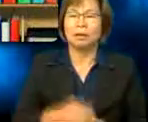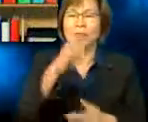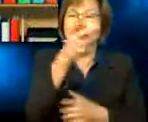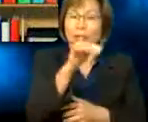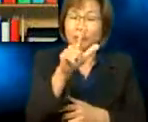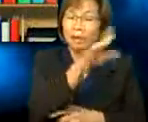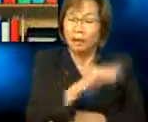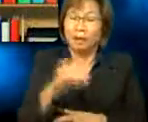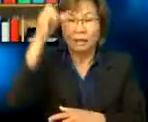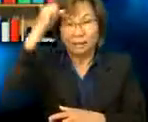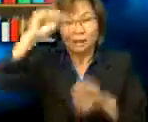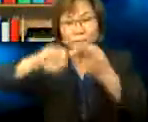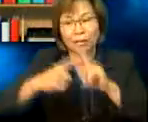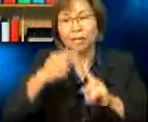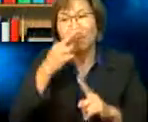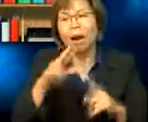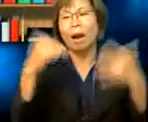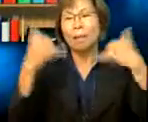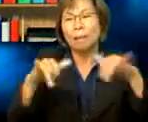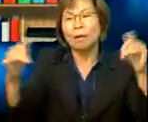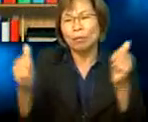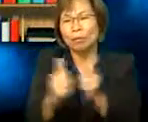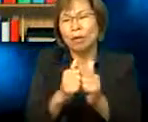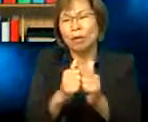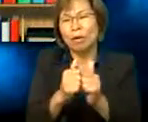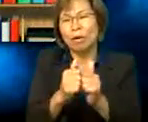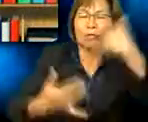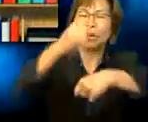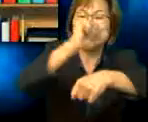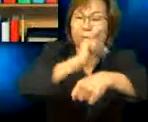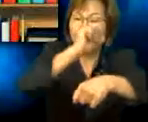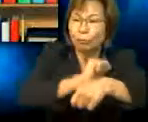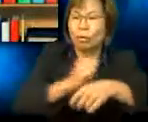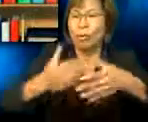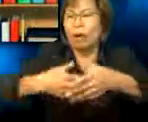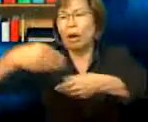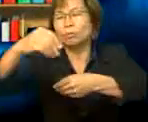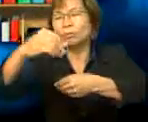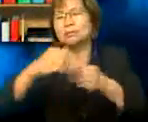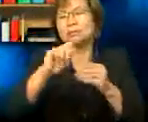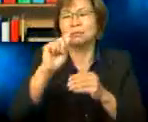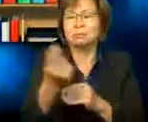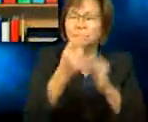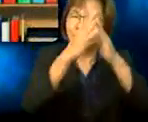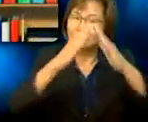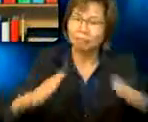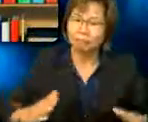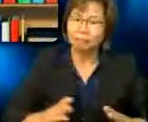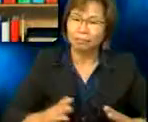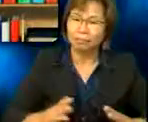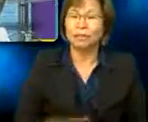Ramli and his friends are playing with fireworks outside the